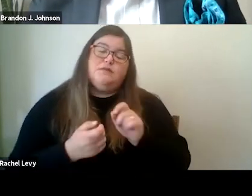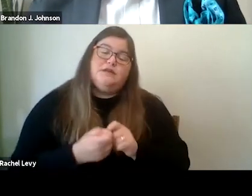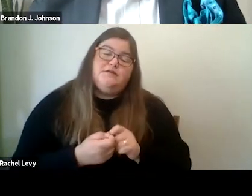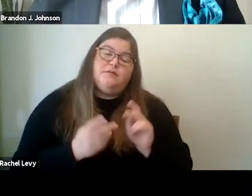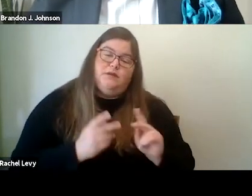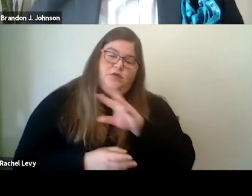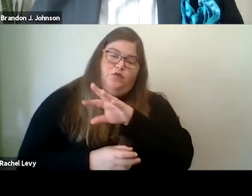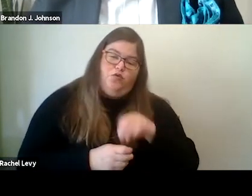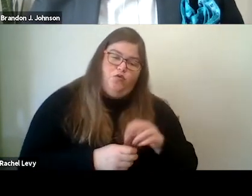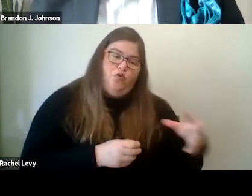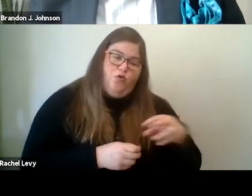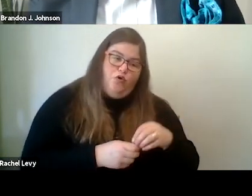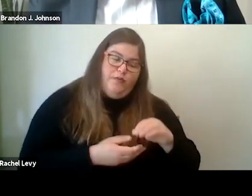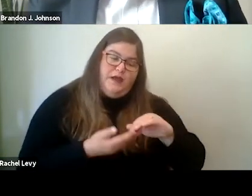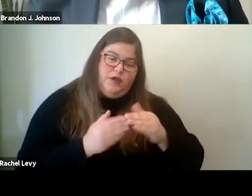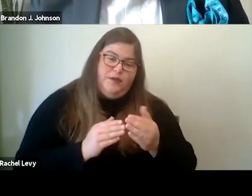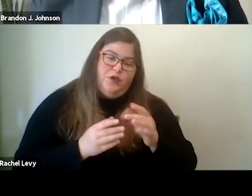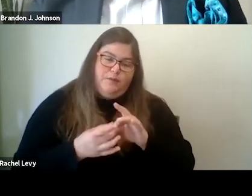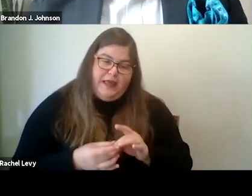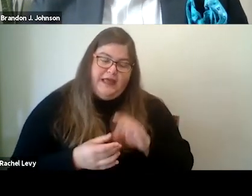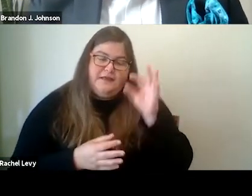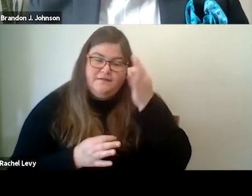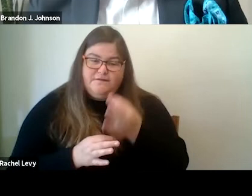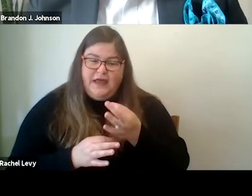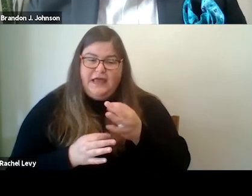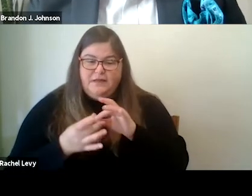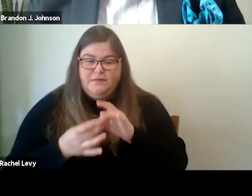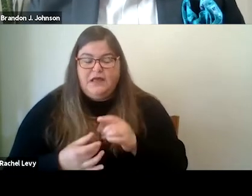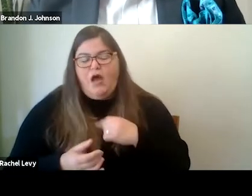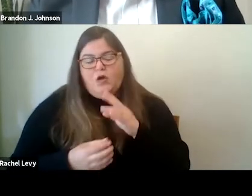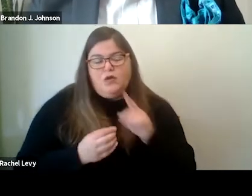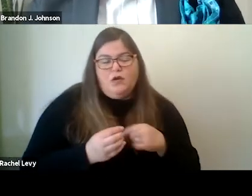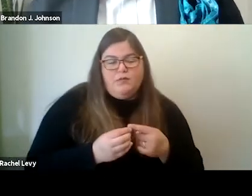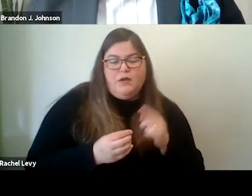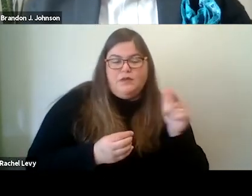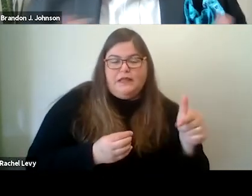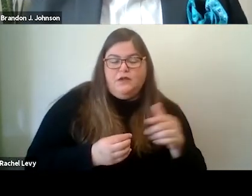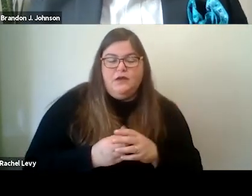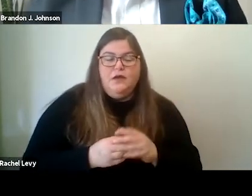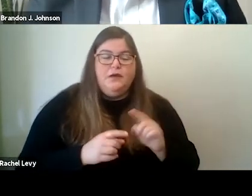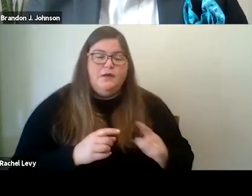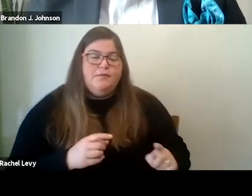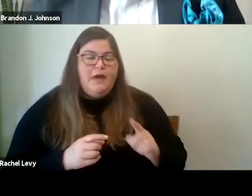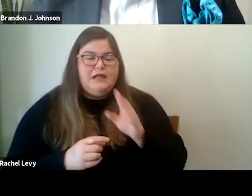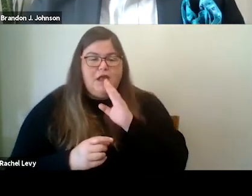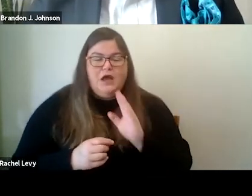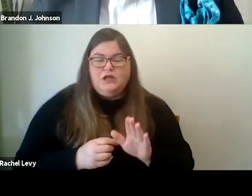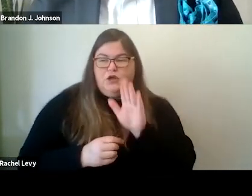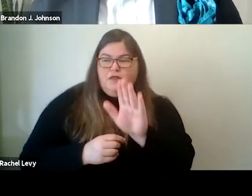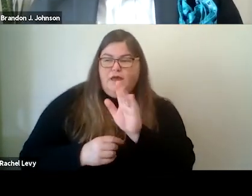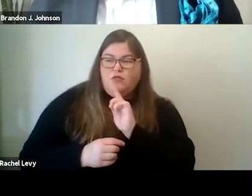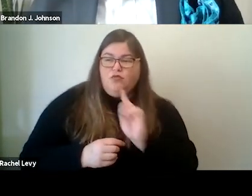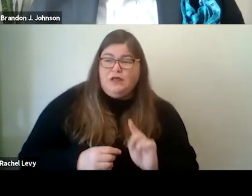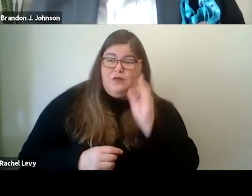community-based resources, faith-based resources, which I'll talk about again in a minute, but speaking to their real experience in this